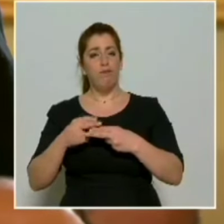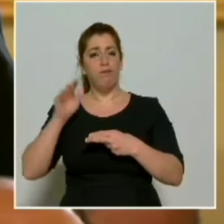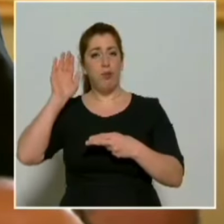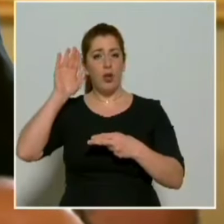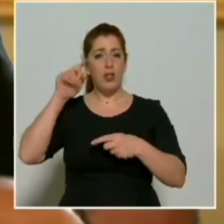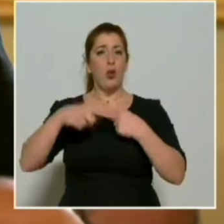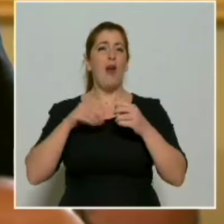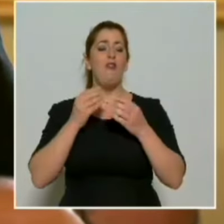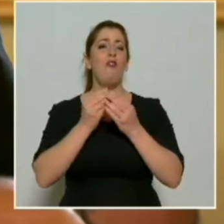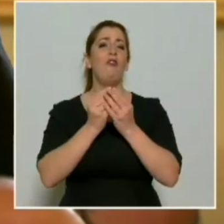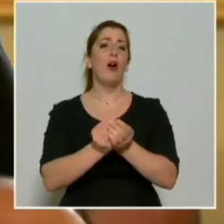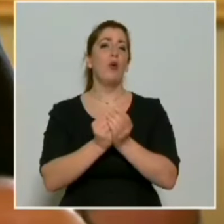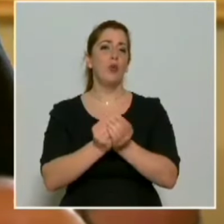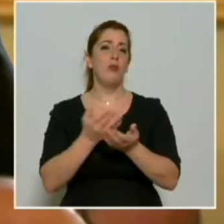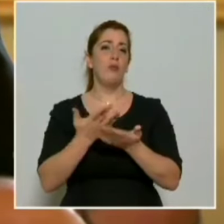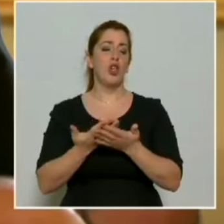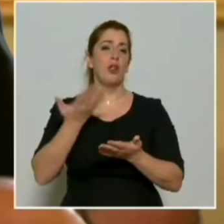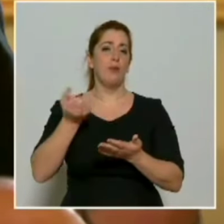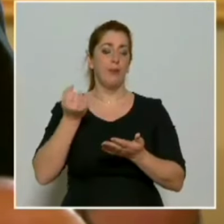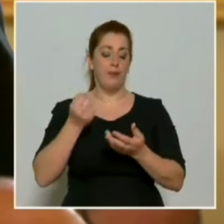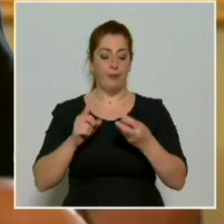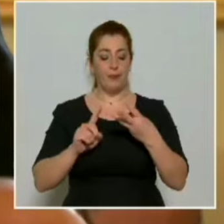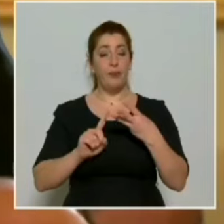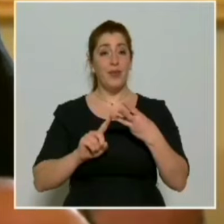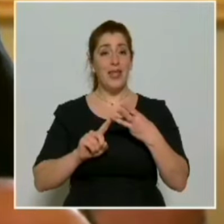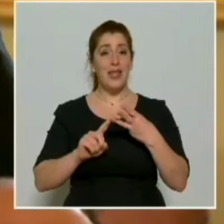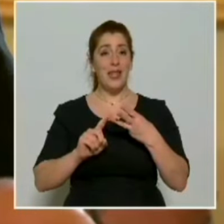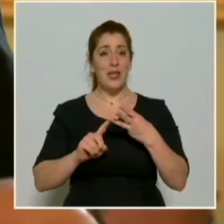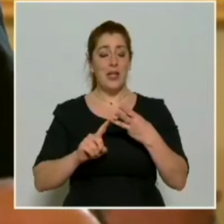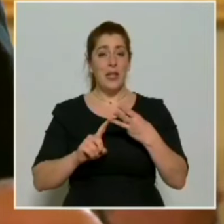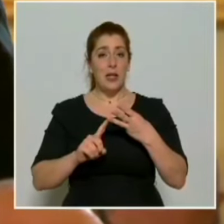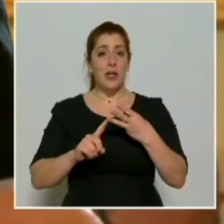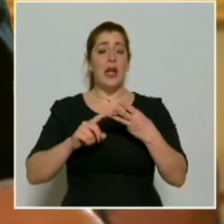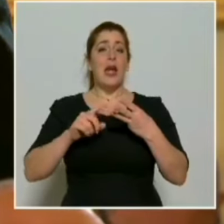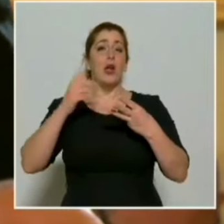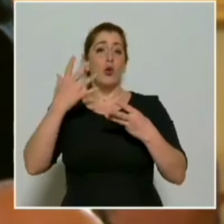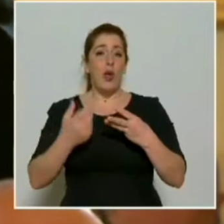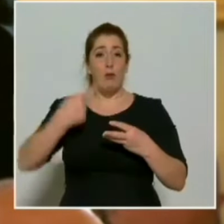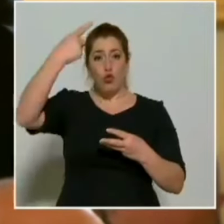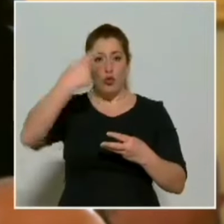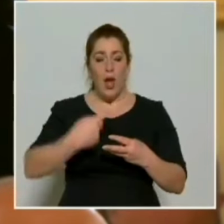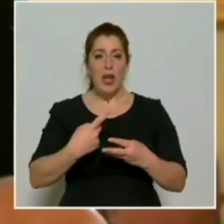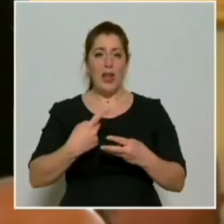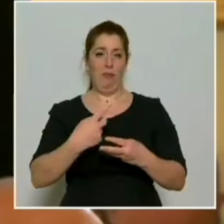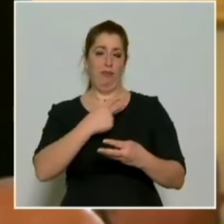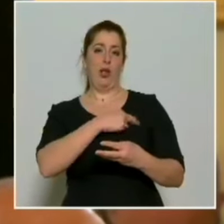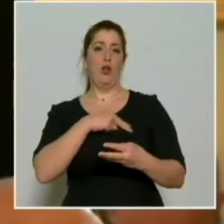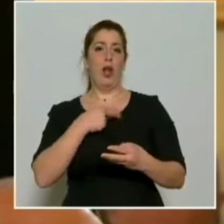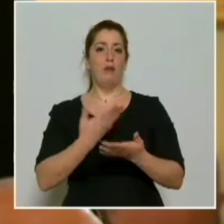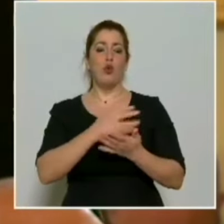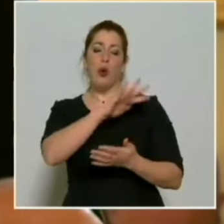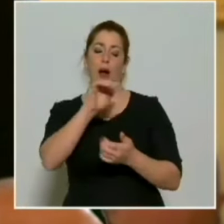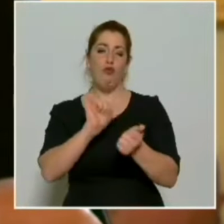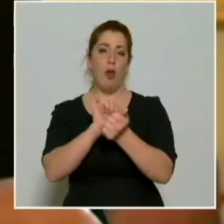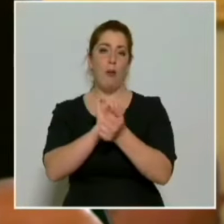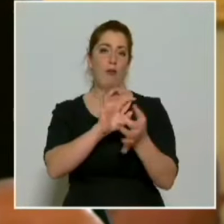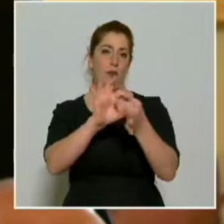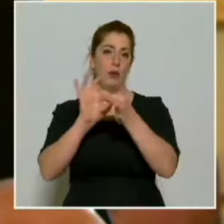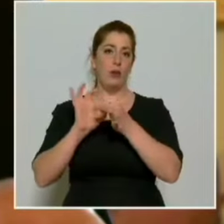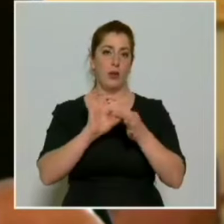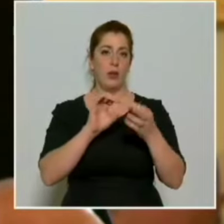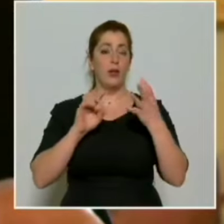il-valuri. It-tielet konsensus nazzjonali dwar il-ġranet nazzjonali u reba